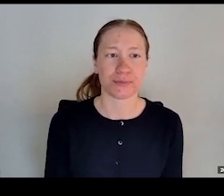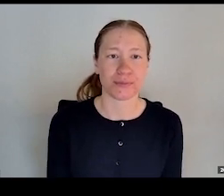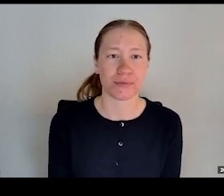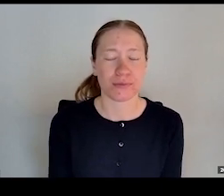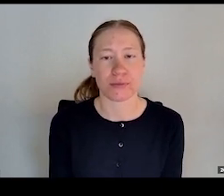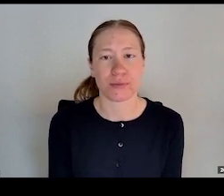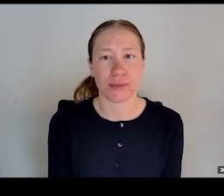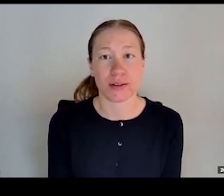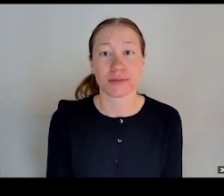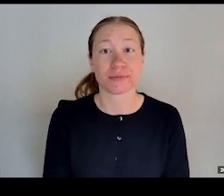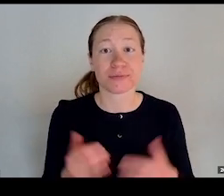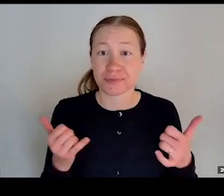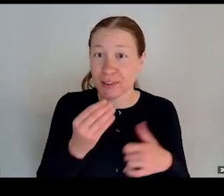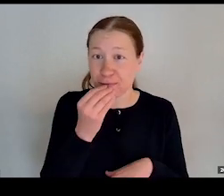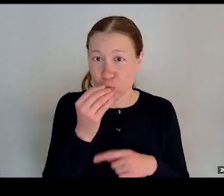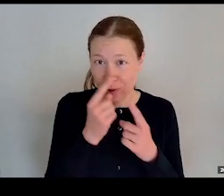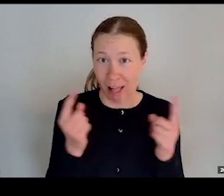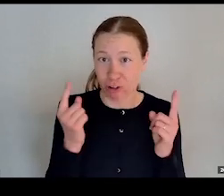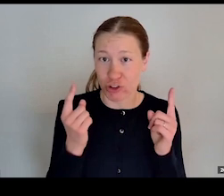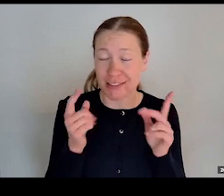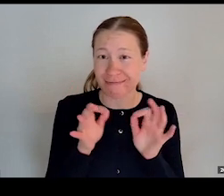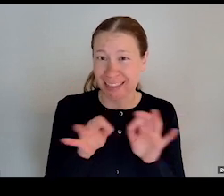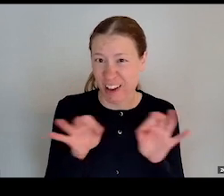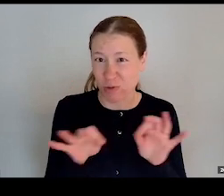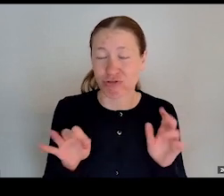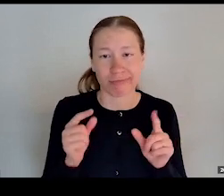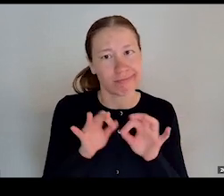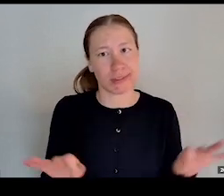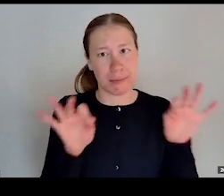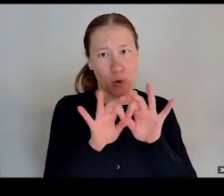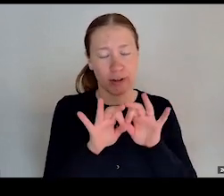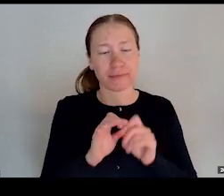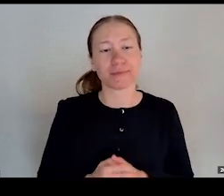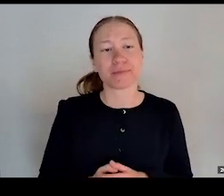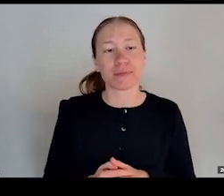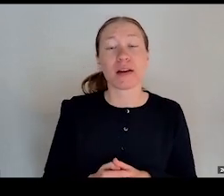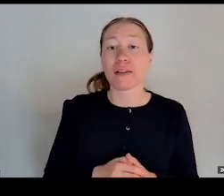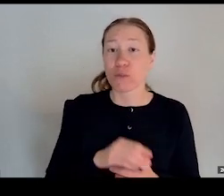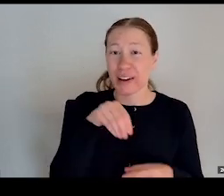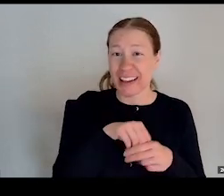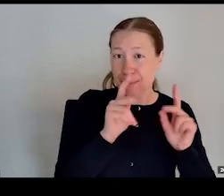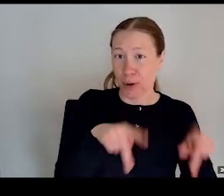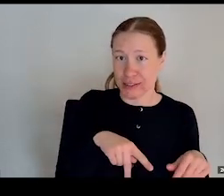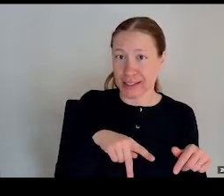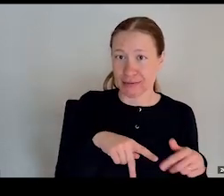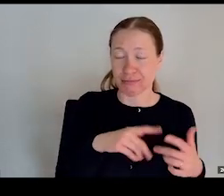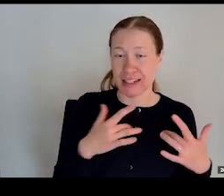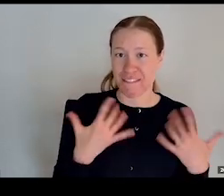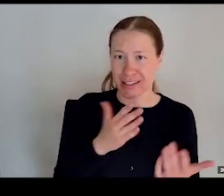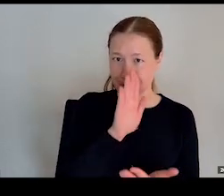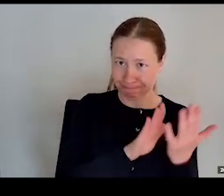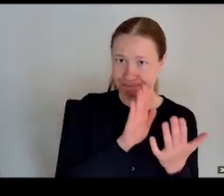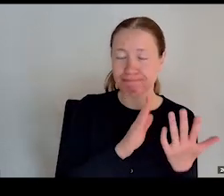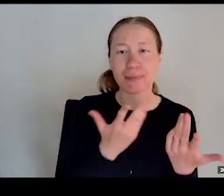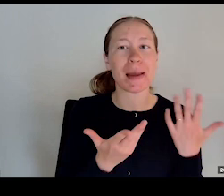And then language for food allergens. So earlier I was talking about for in-person events, there may be times where a luncheon is provided or